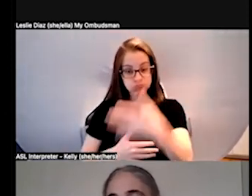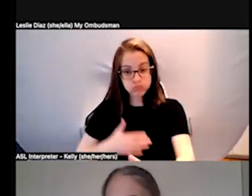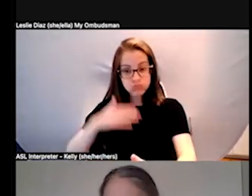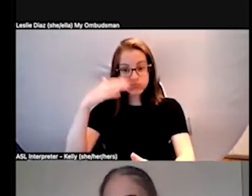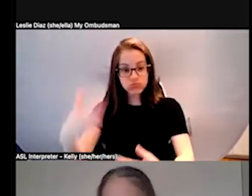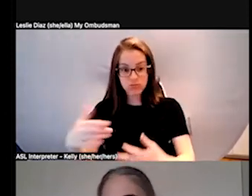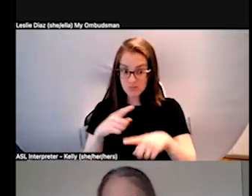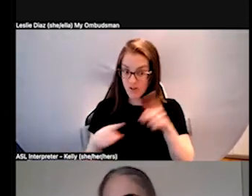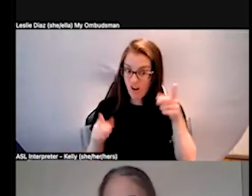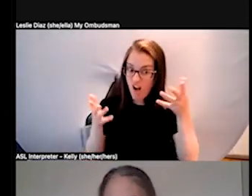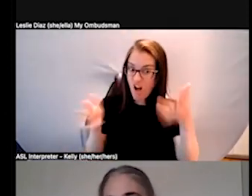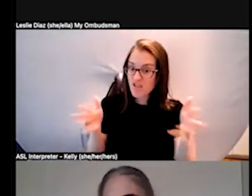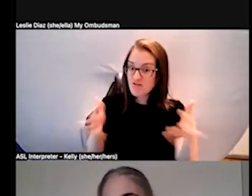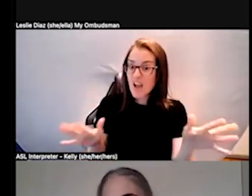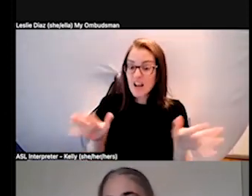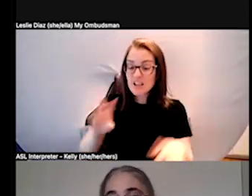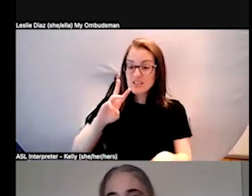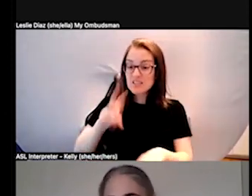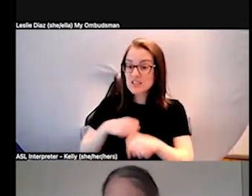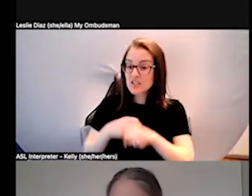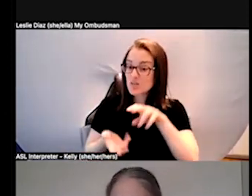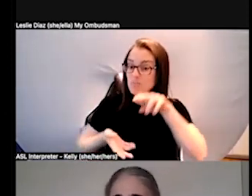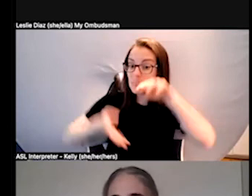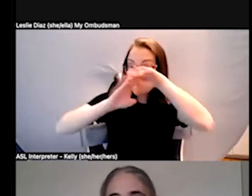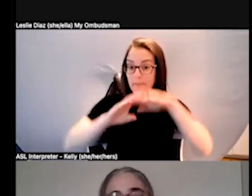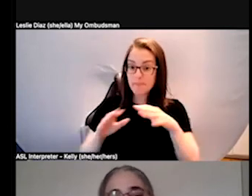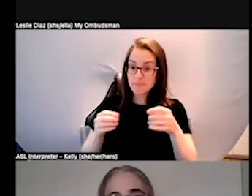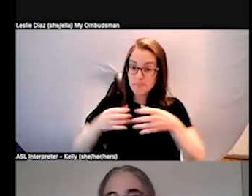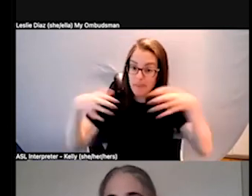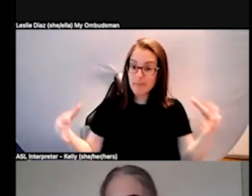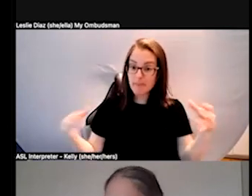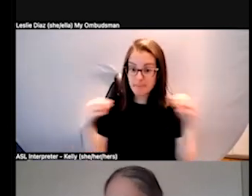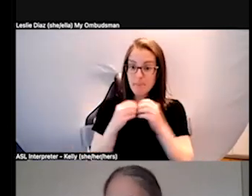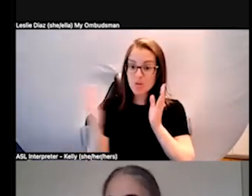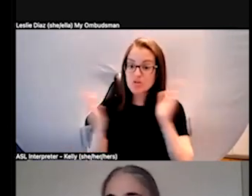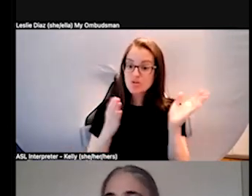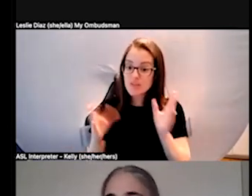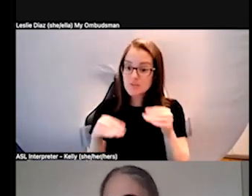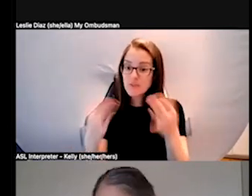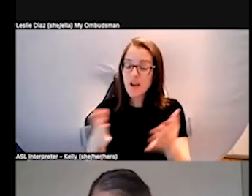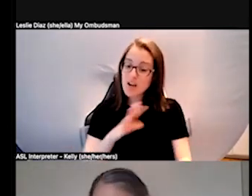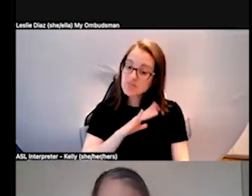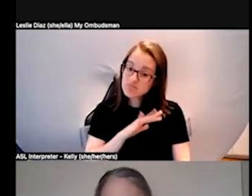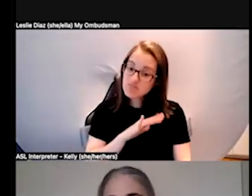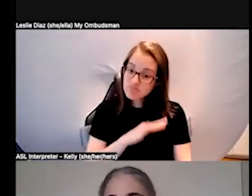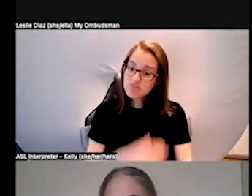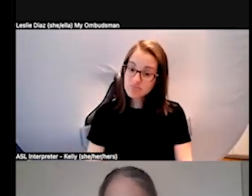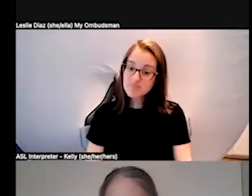changes relating to gender-affirming care. And in the case of these places, it is getting